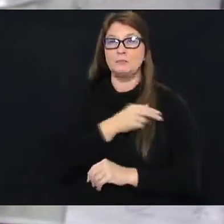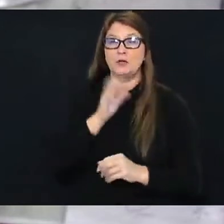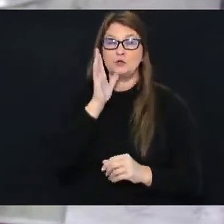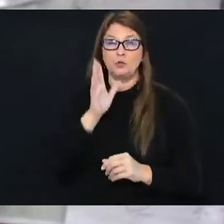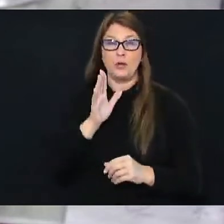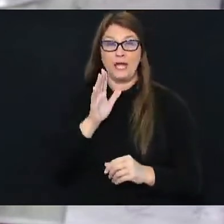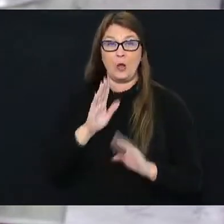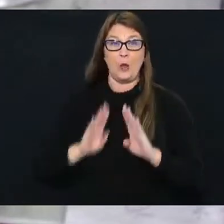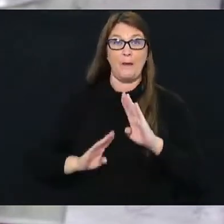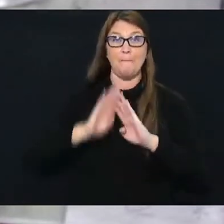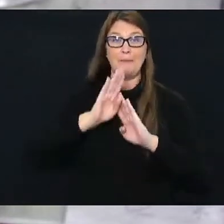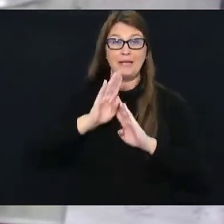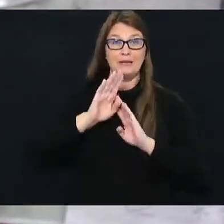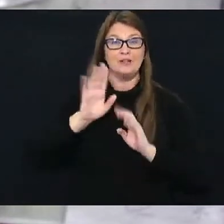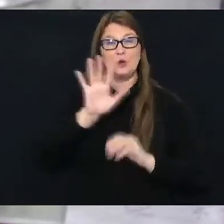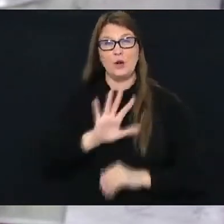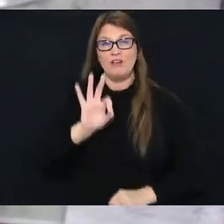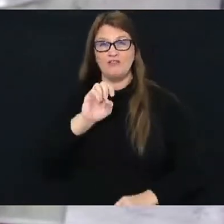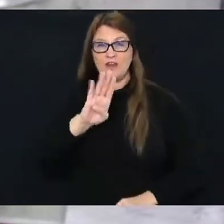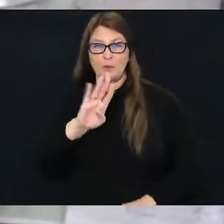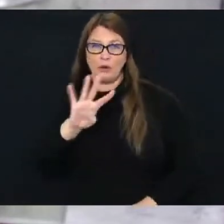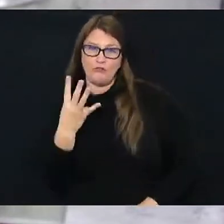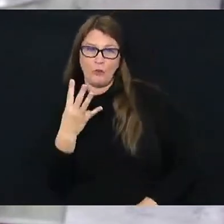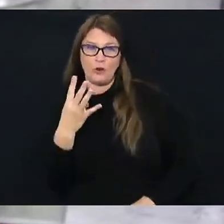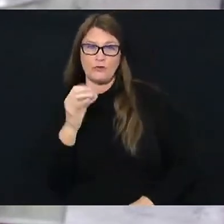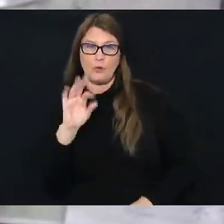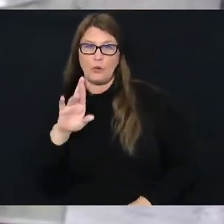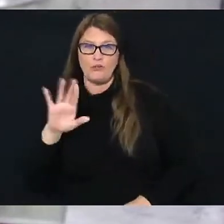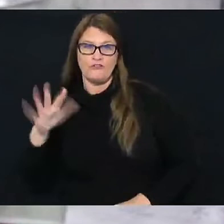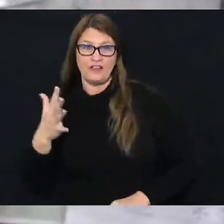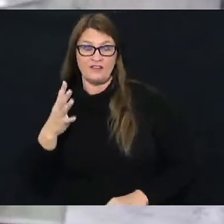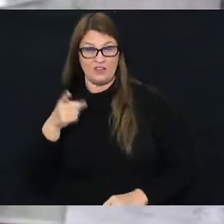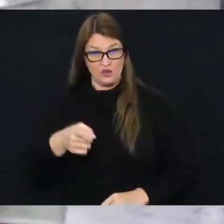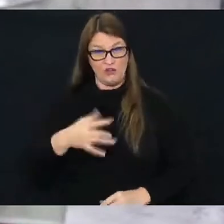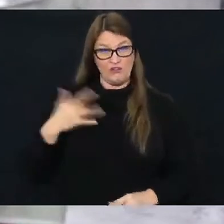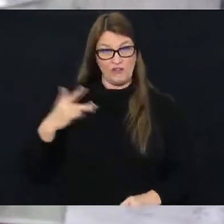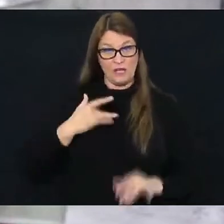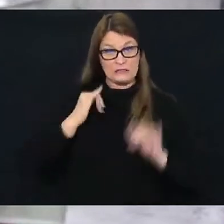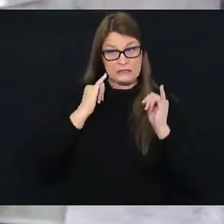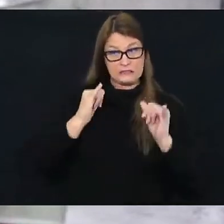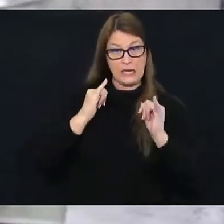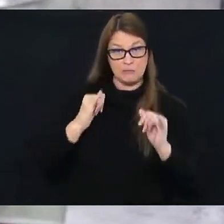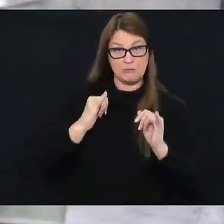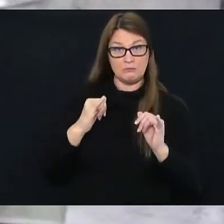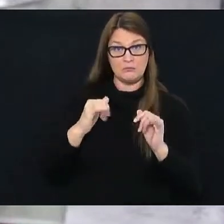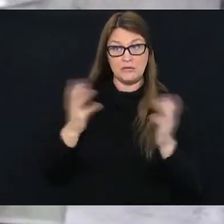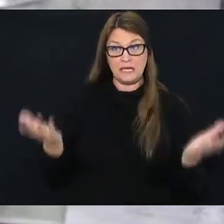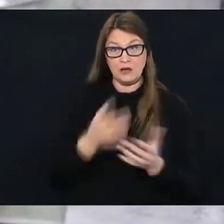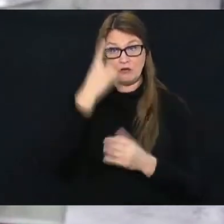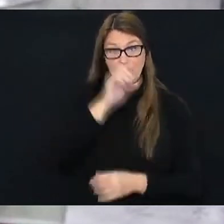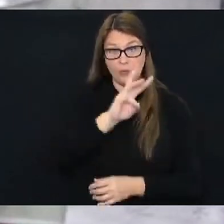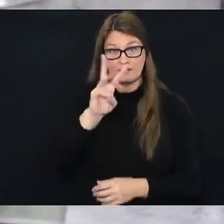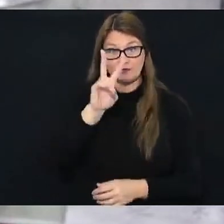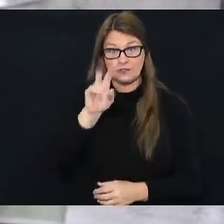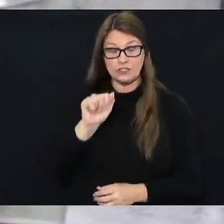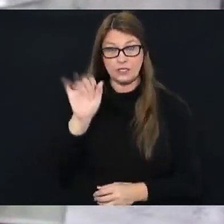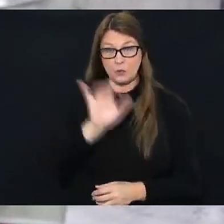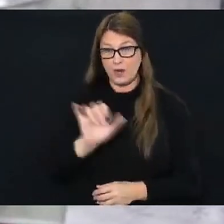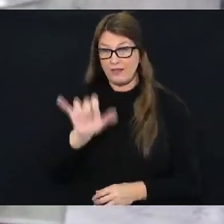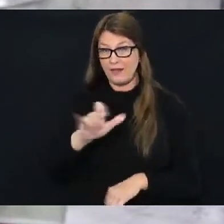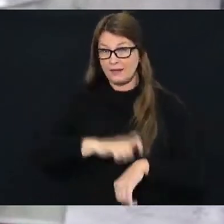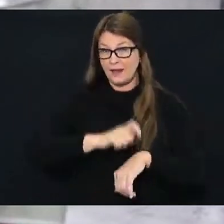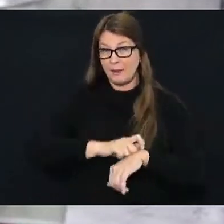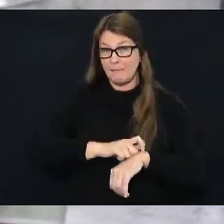4th or 5th. I was wondering if that is consistent with what we're seeing and predicting, and if that